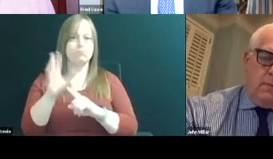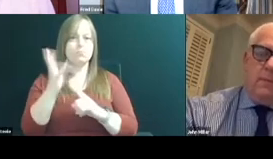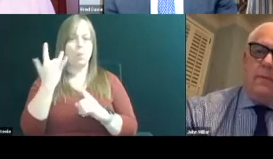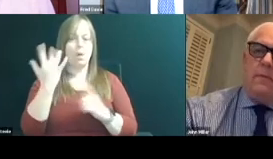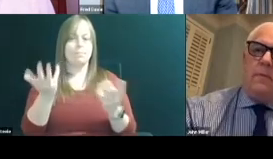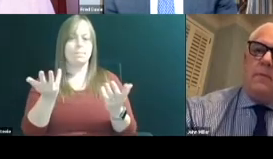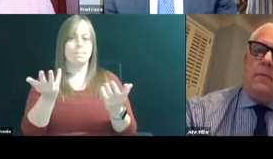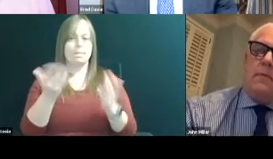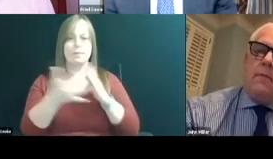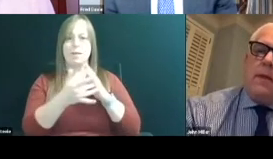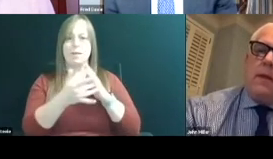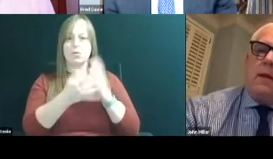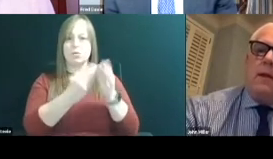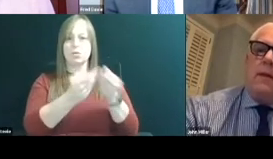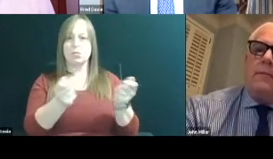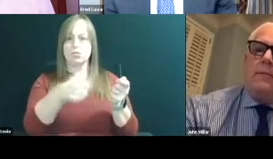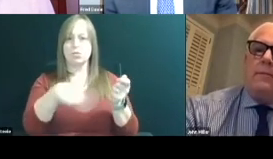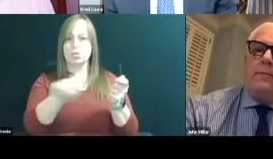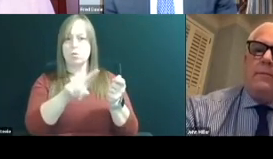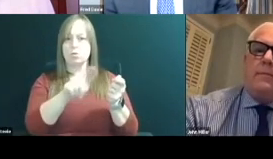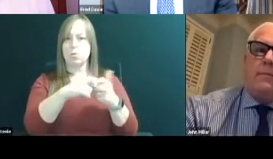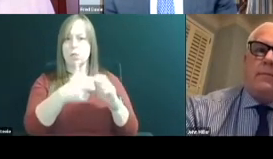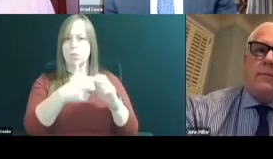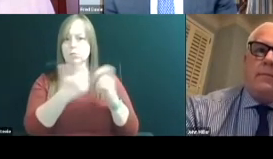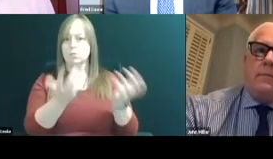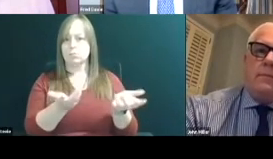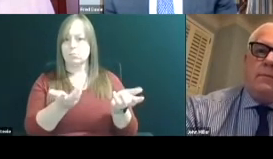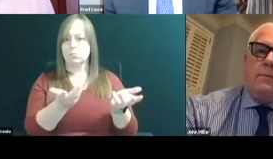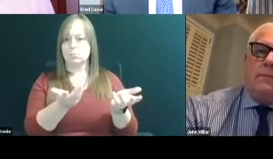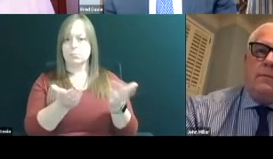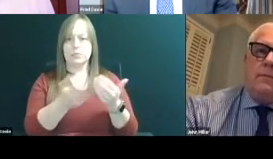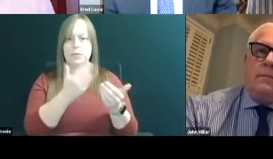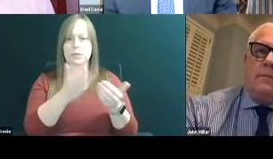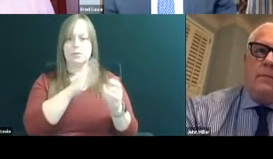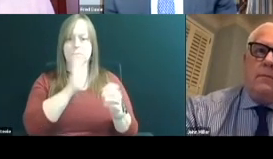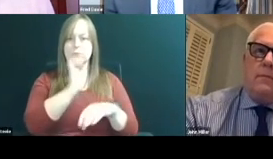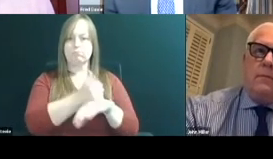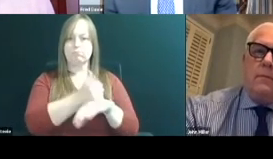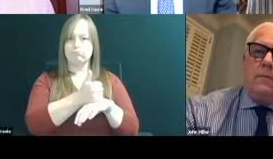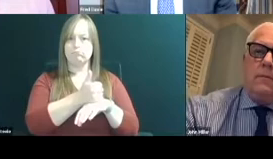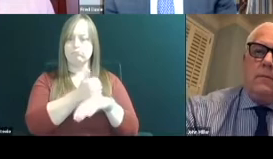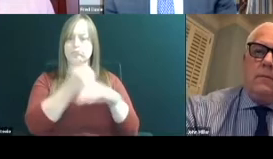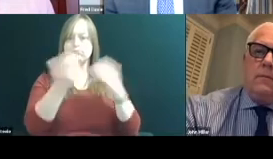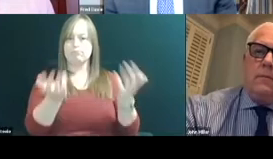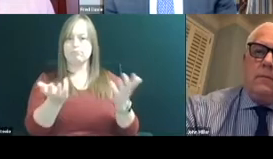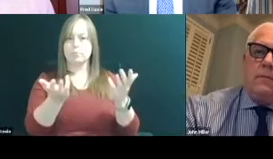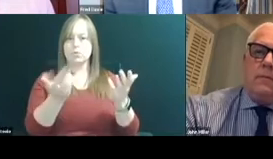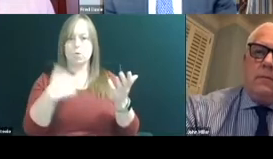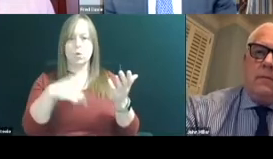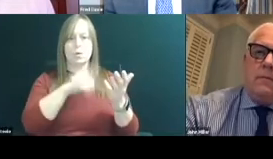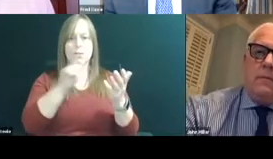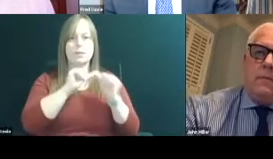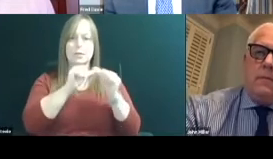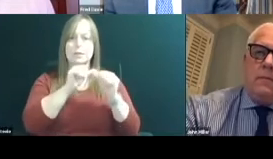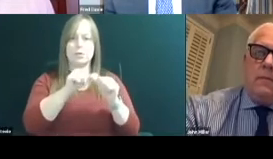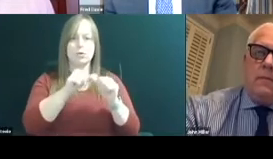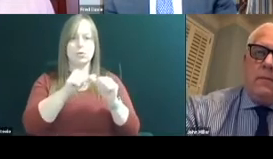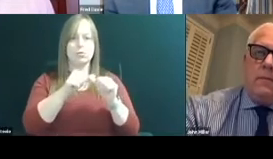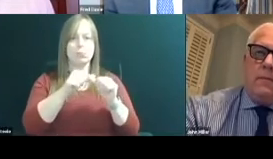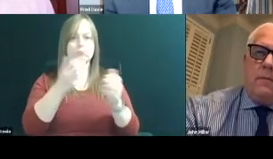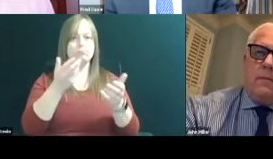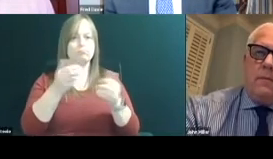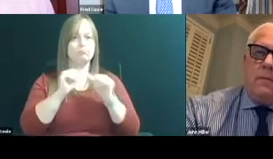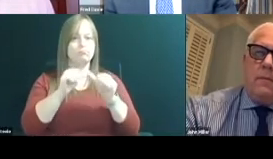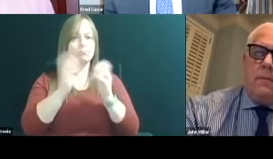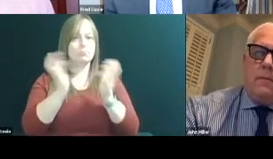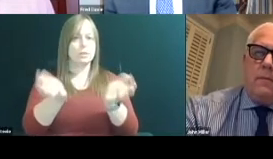are technical solutions to that that can easily be put into place. So we need to continue to have that conversation.